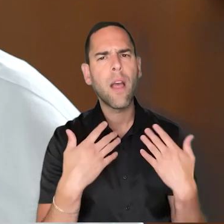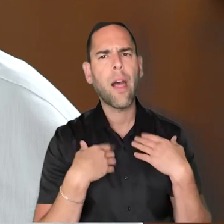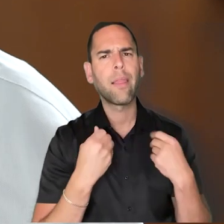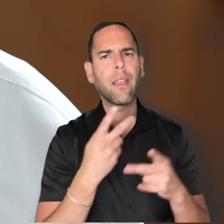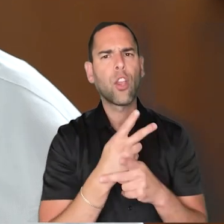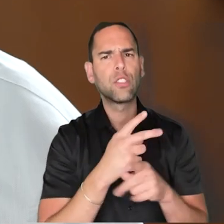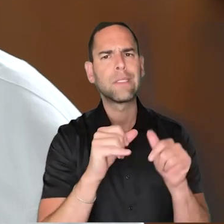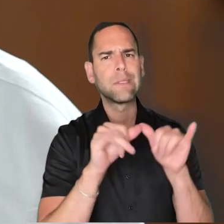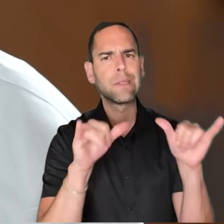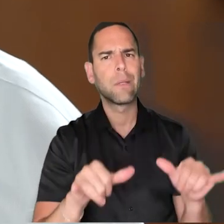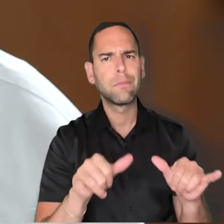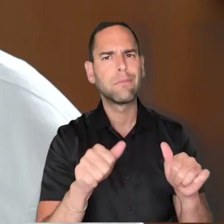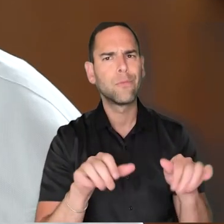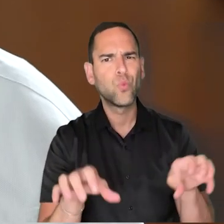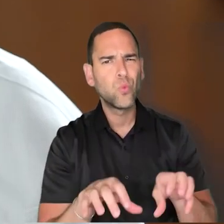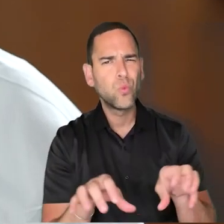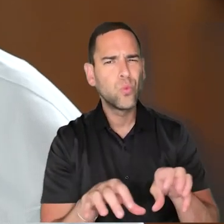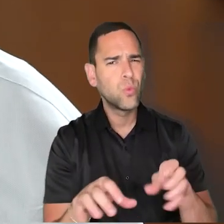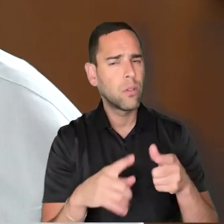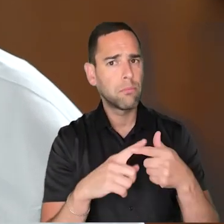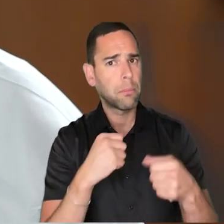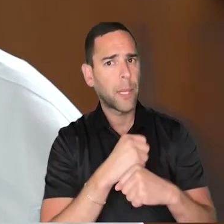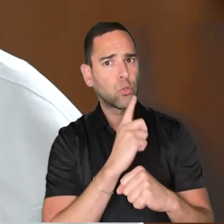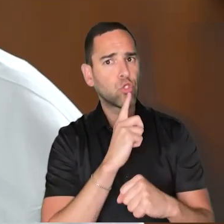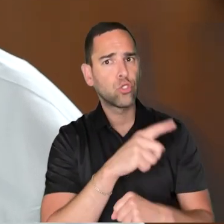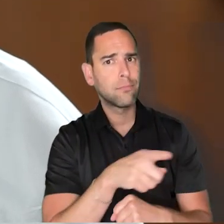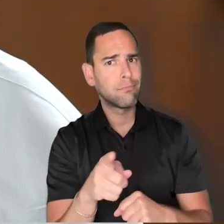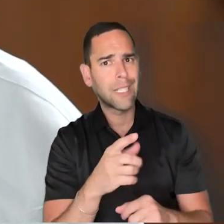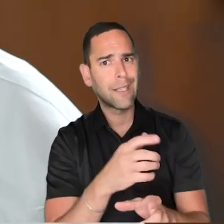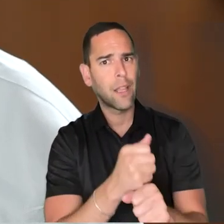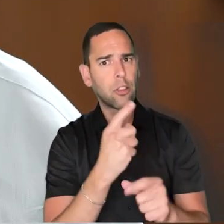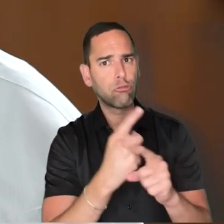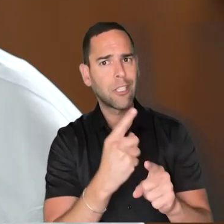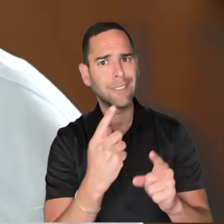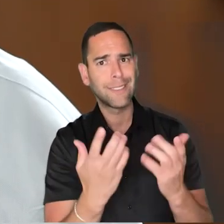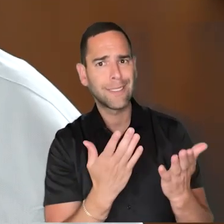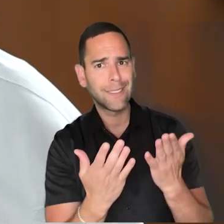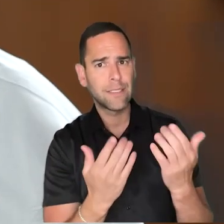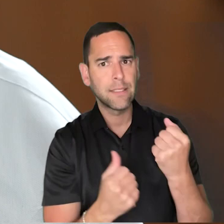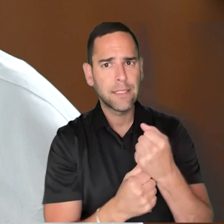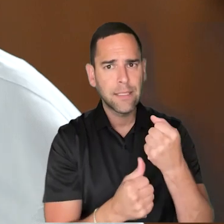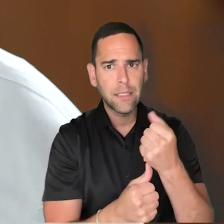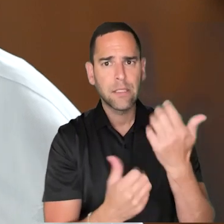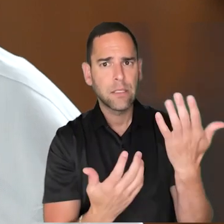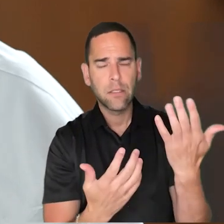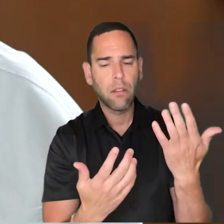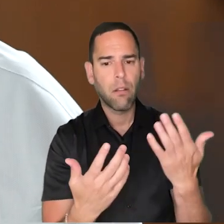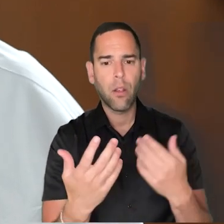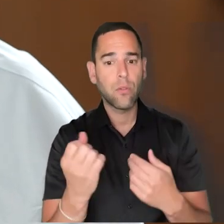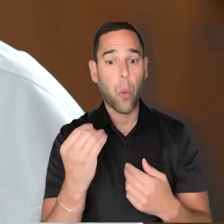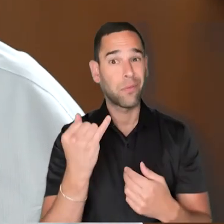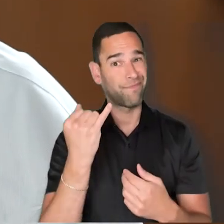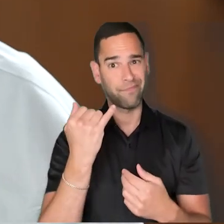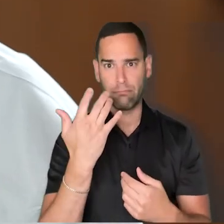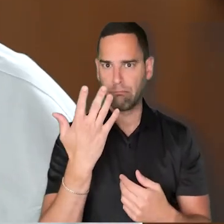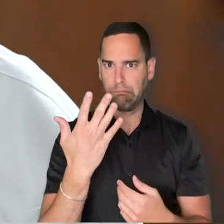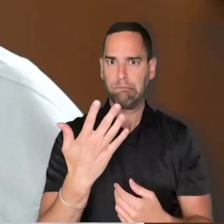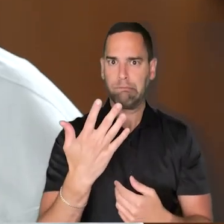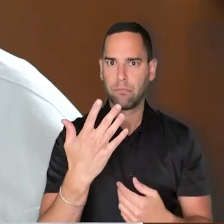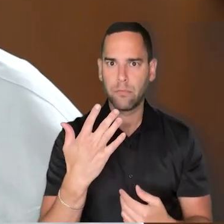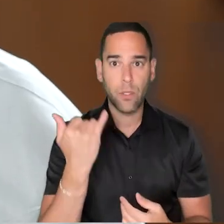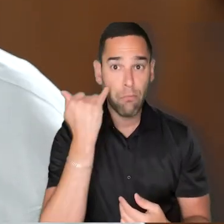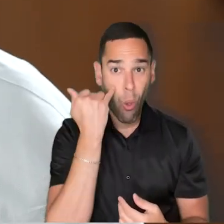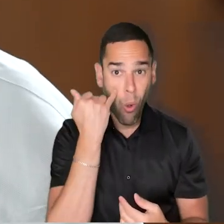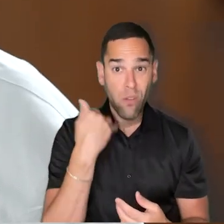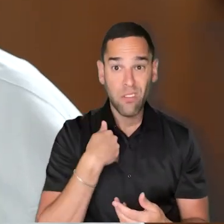in the healthcare system to make sure that they get the assistance they need? So, you know, God